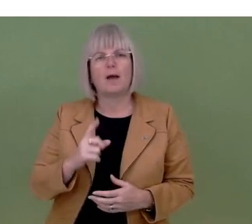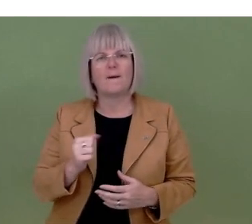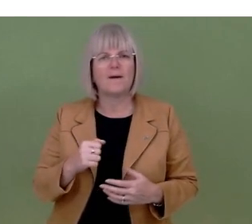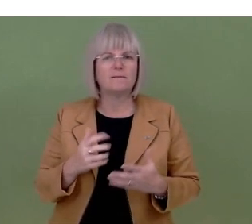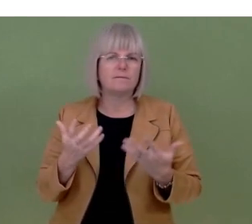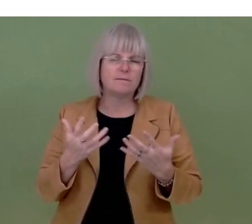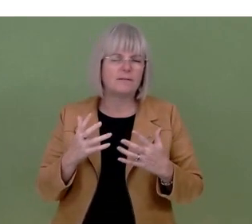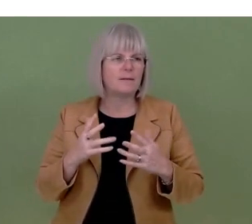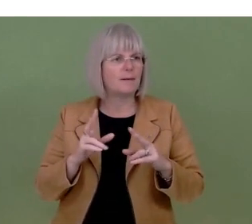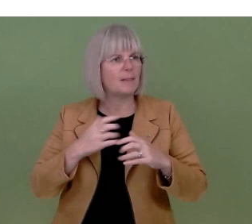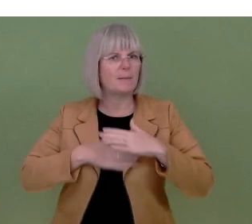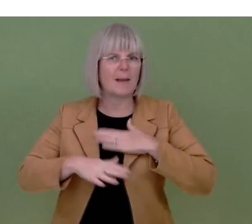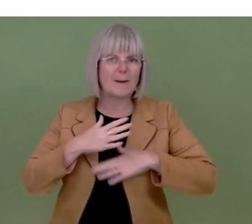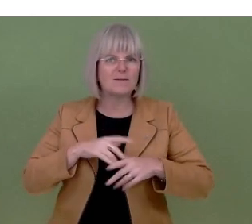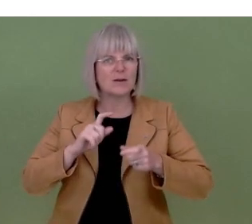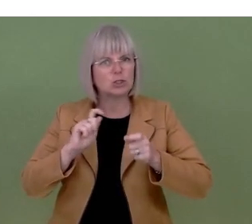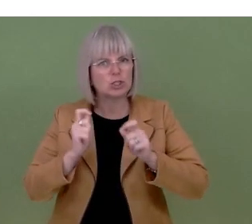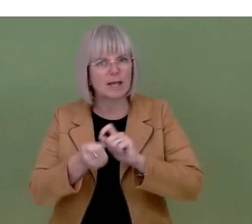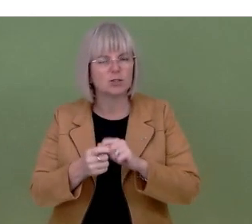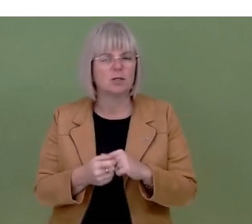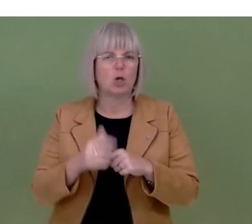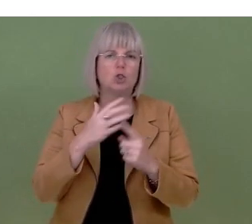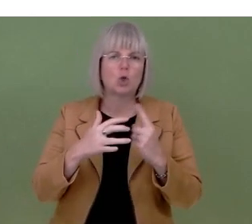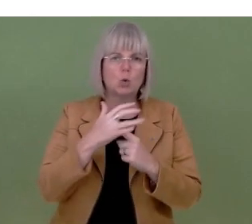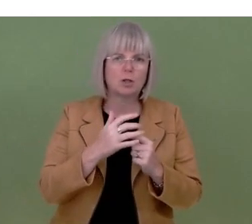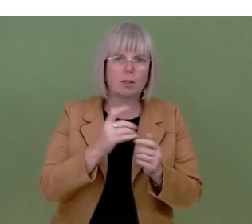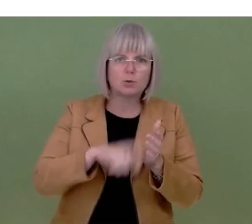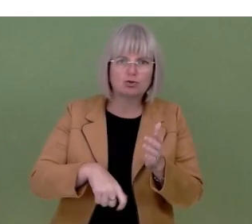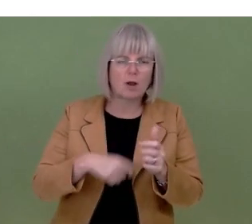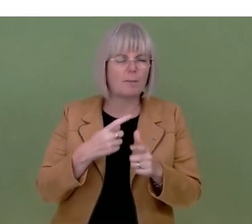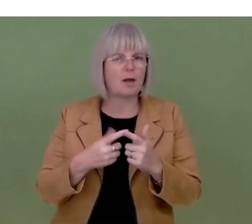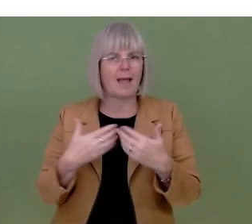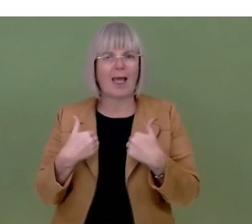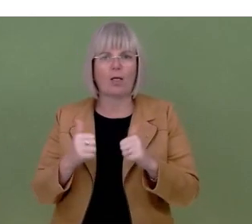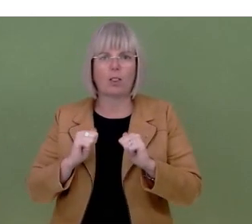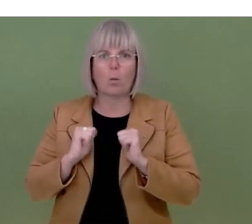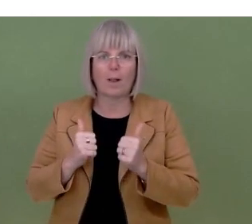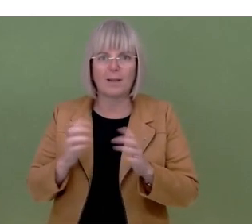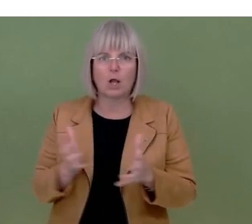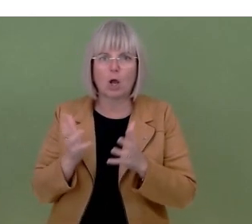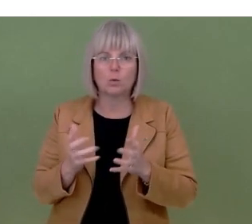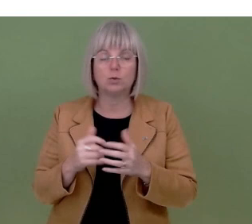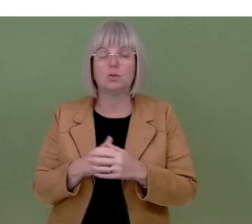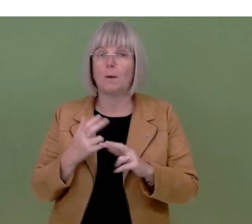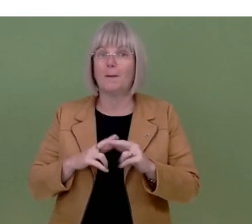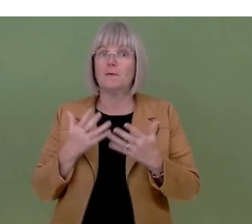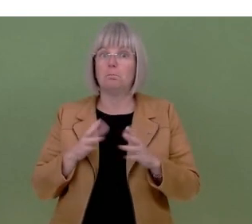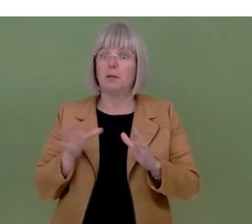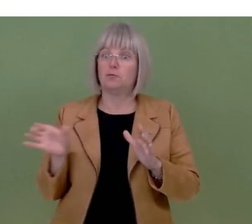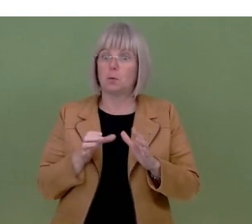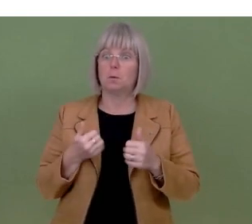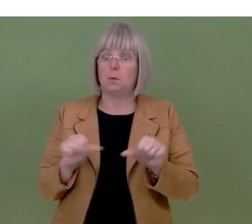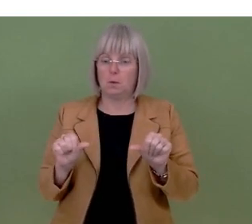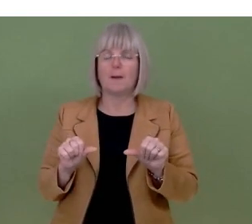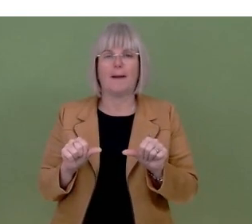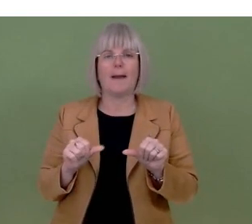that includes social prescribers, health and wellbeing coaches, so that where they have managed to recruit, it feels like there is that behaviour change workforce